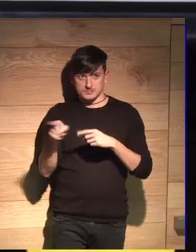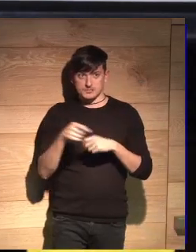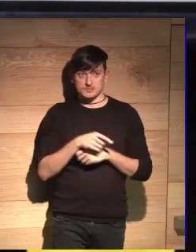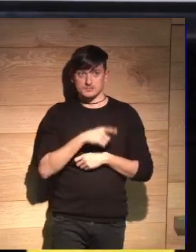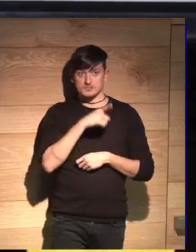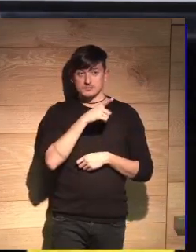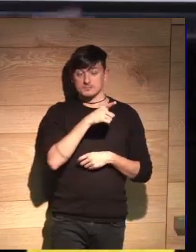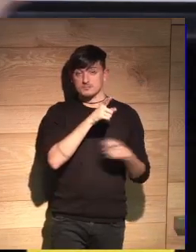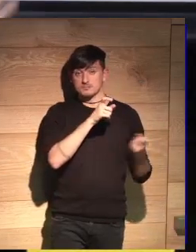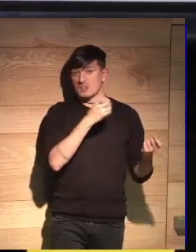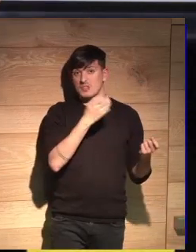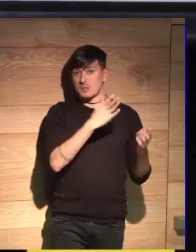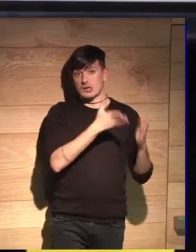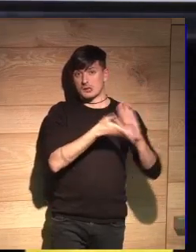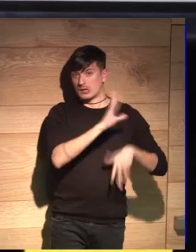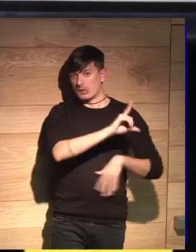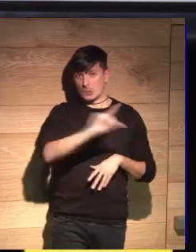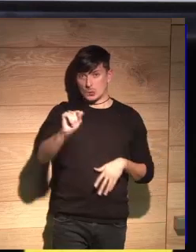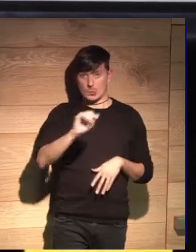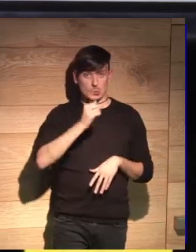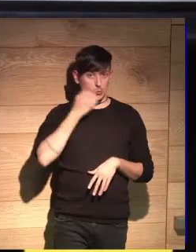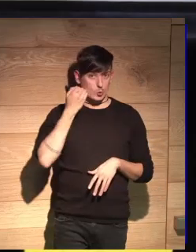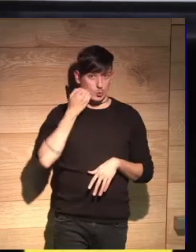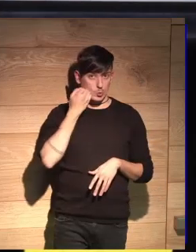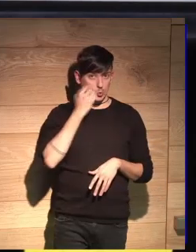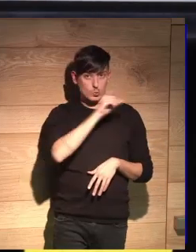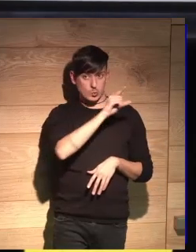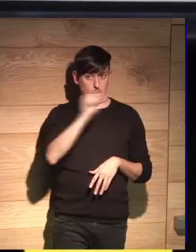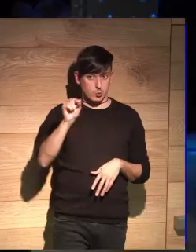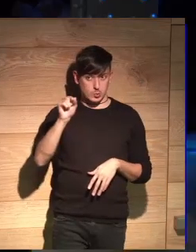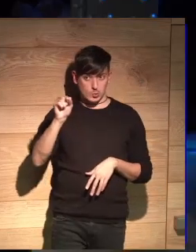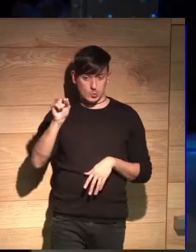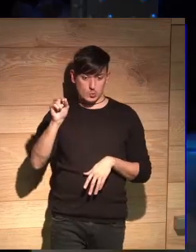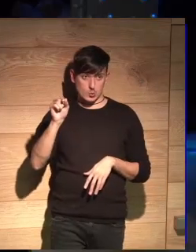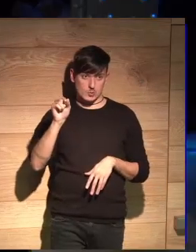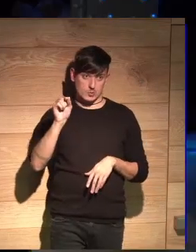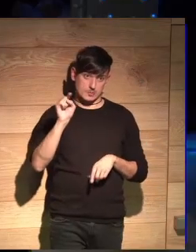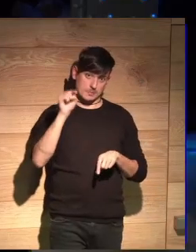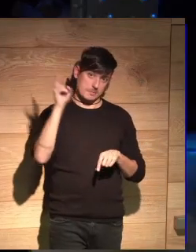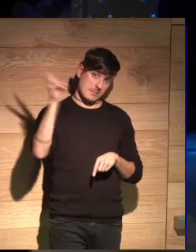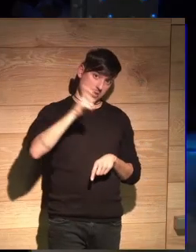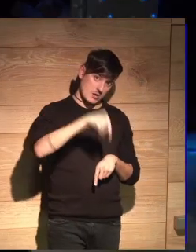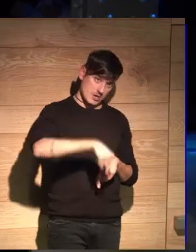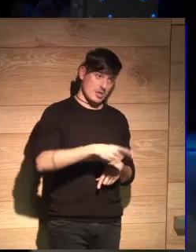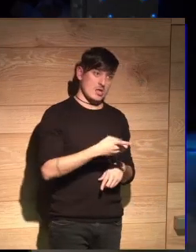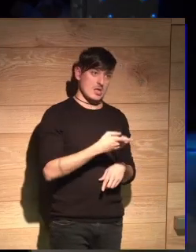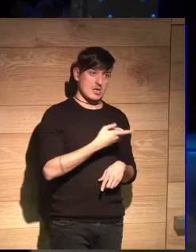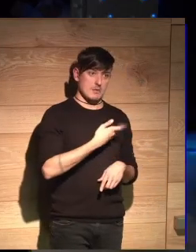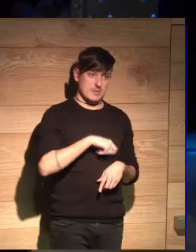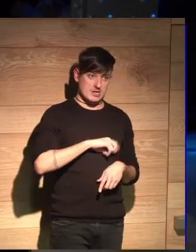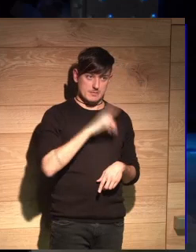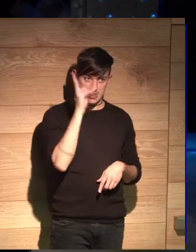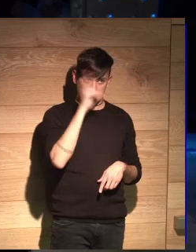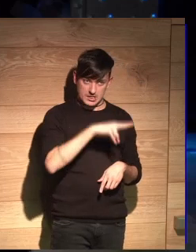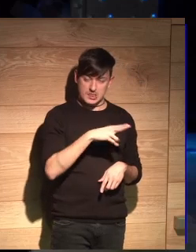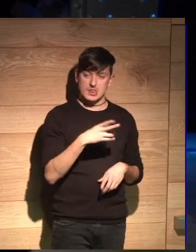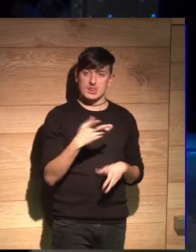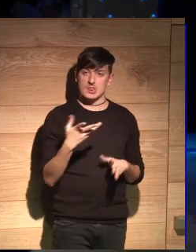period. He was not friends with Stalin, and he has to flee, and he came to Moscow, and he joined